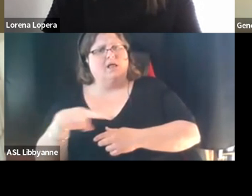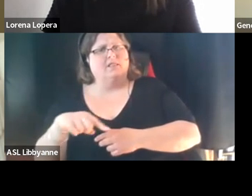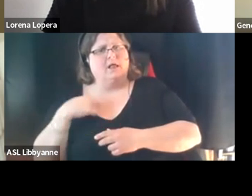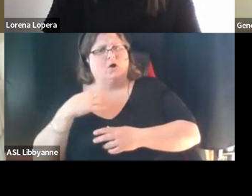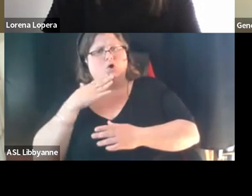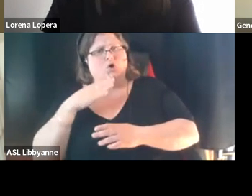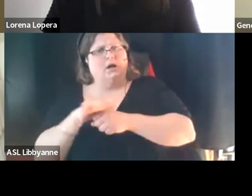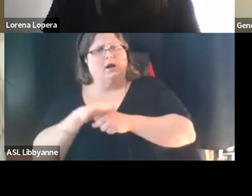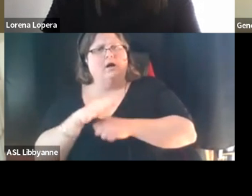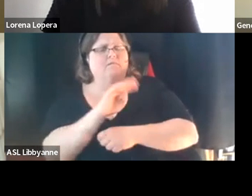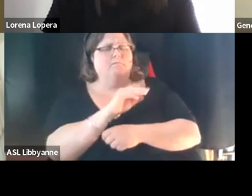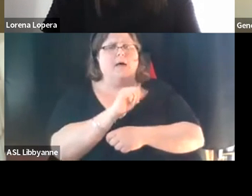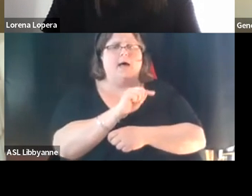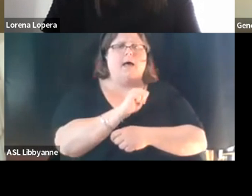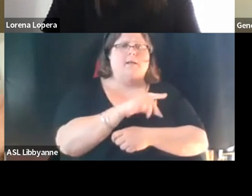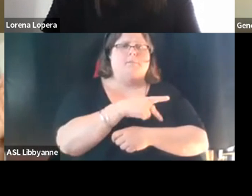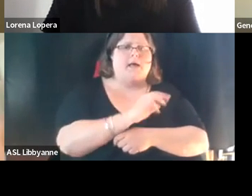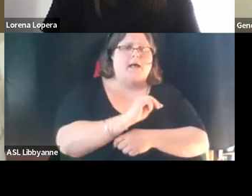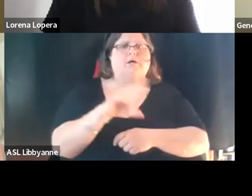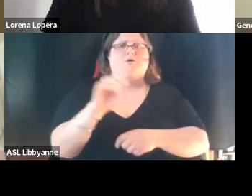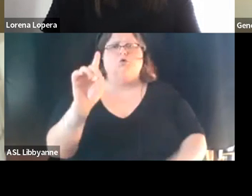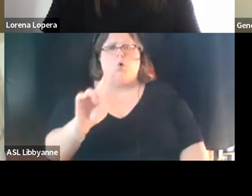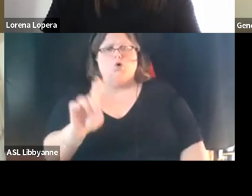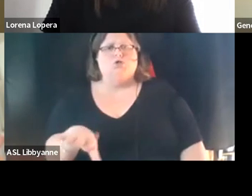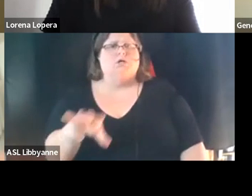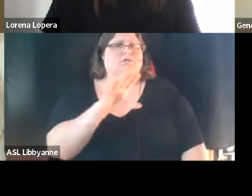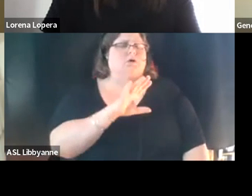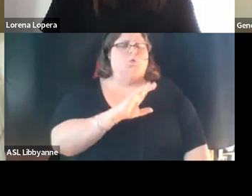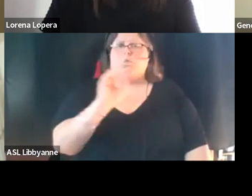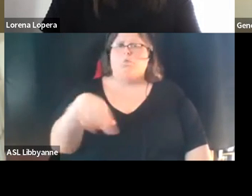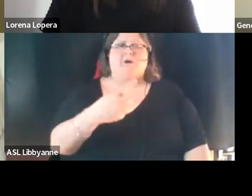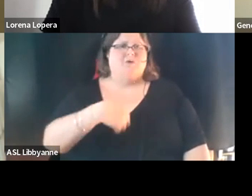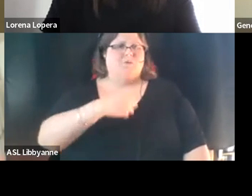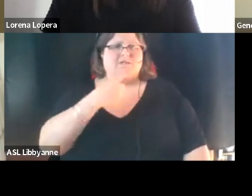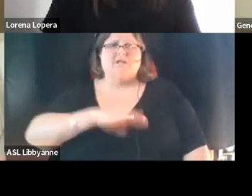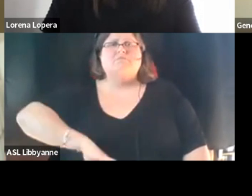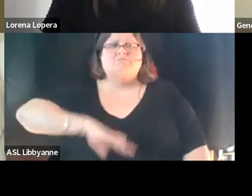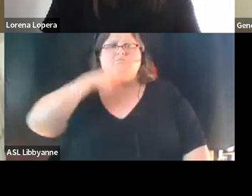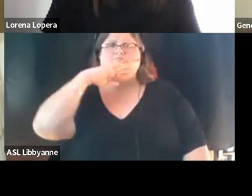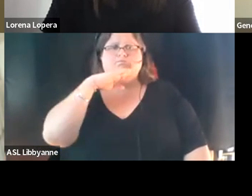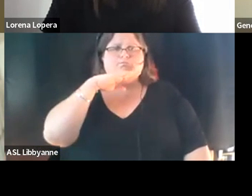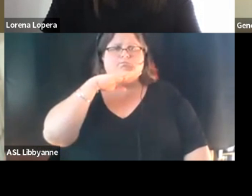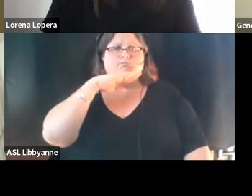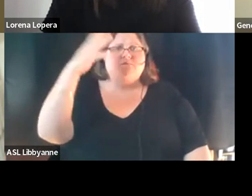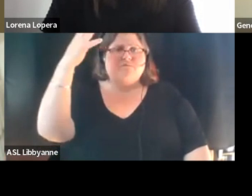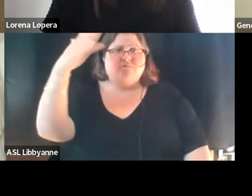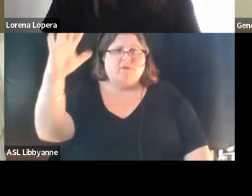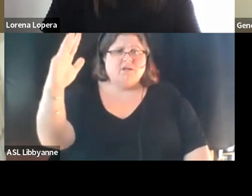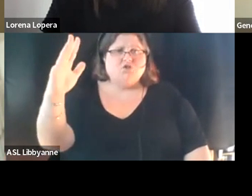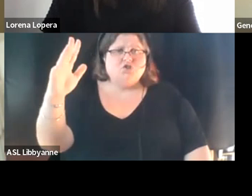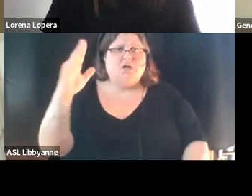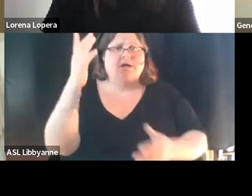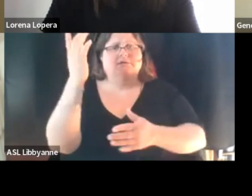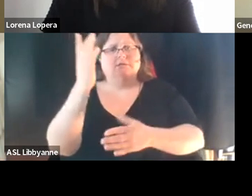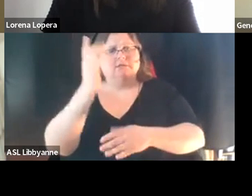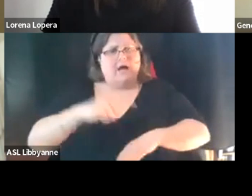in Mattapan, Dorchester, and Roxbury? When do we say enough is enough and we say it's time for us to get it